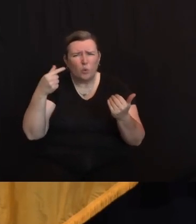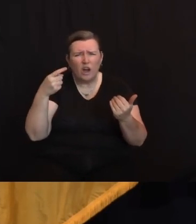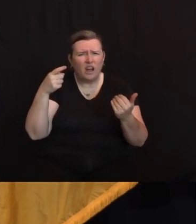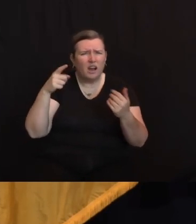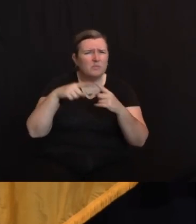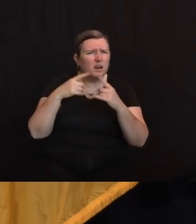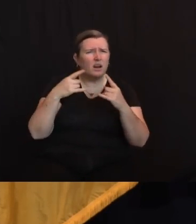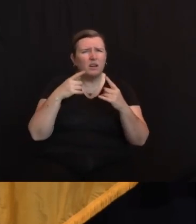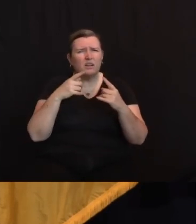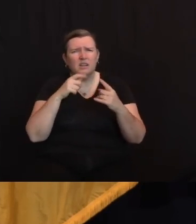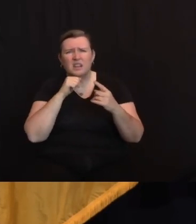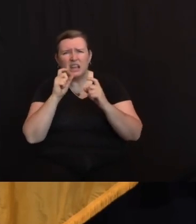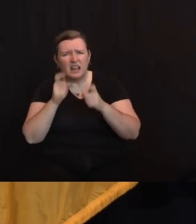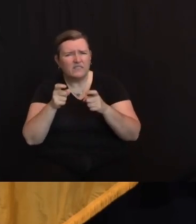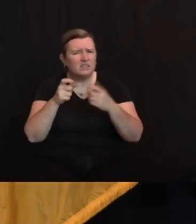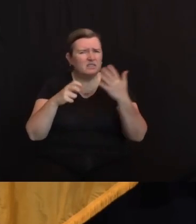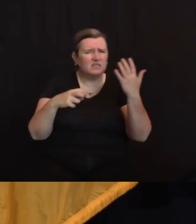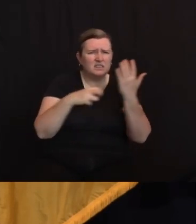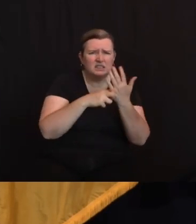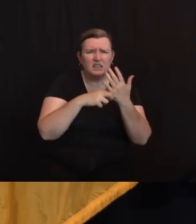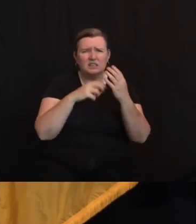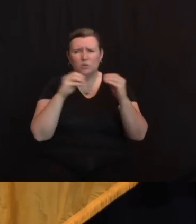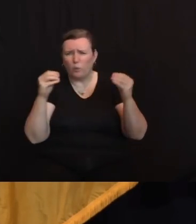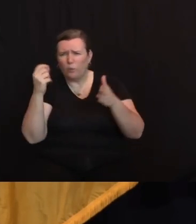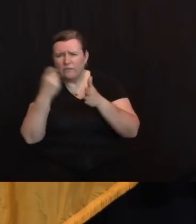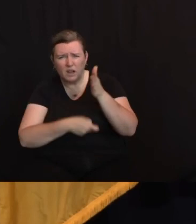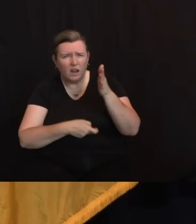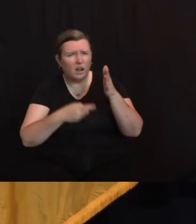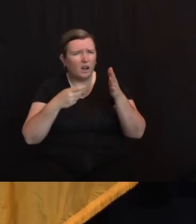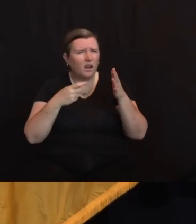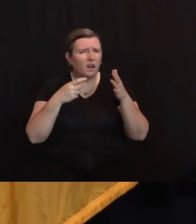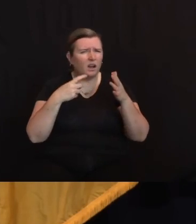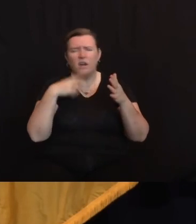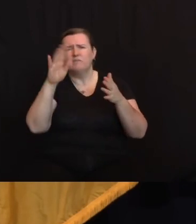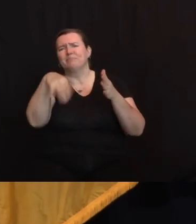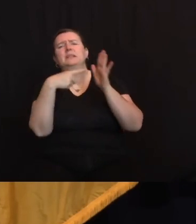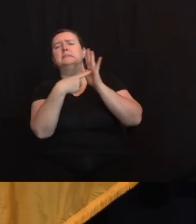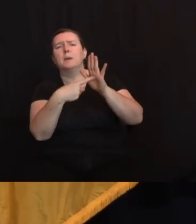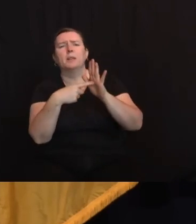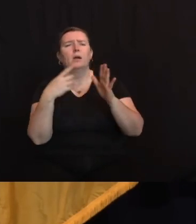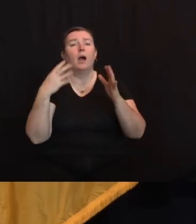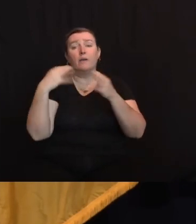is I'll give you two ends of the spectrum on being outside. Judy, if